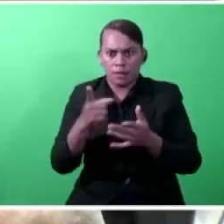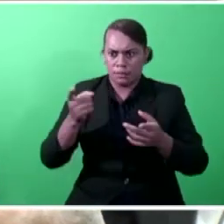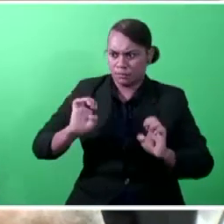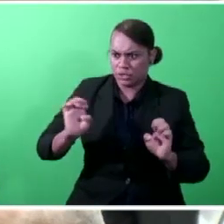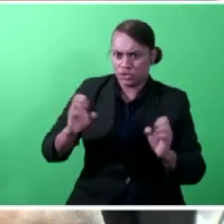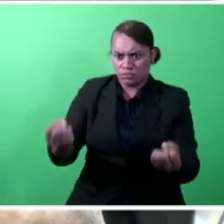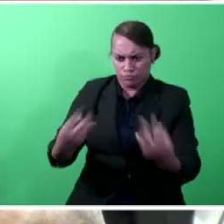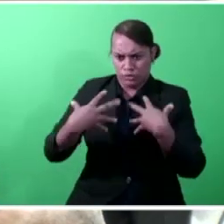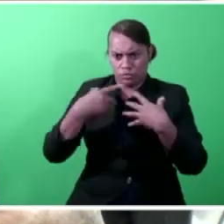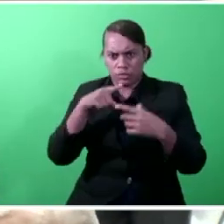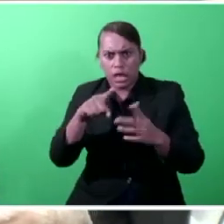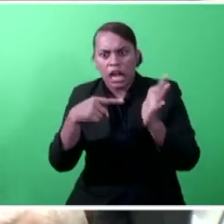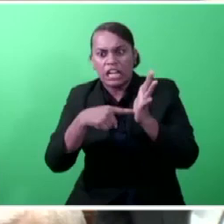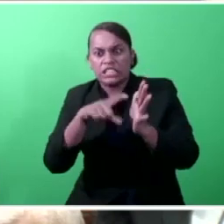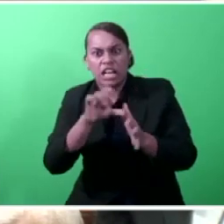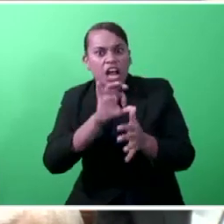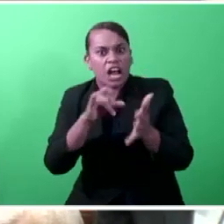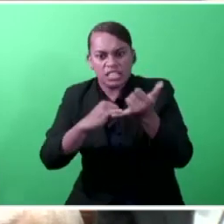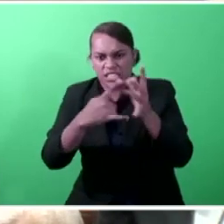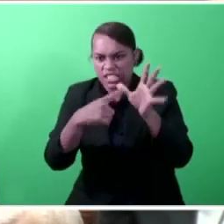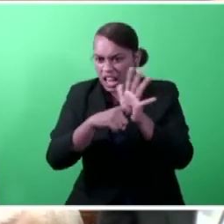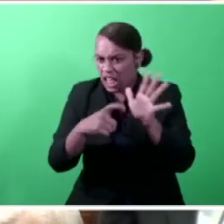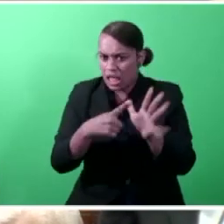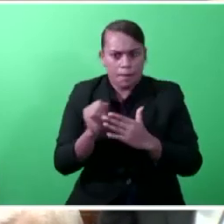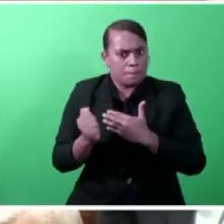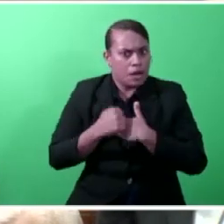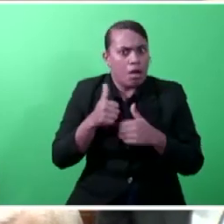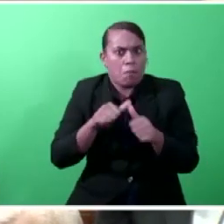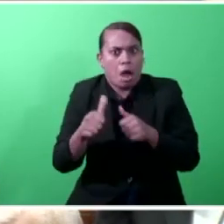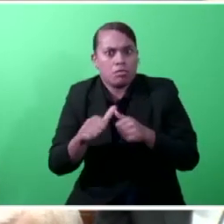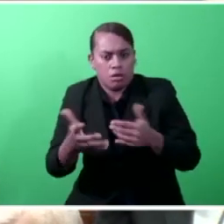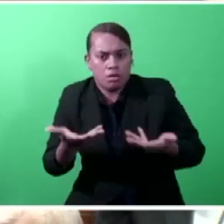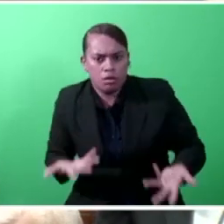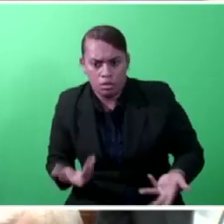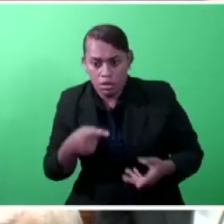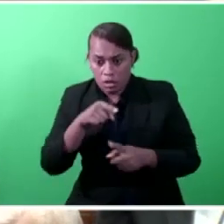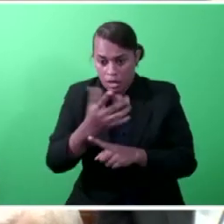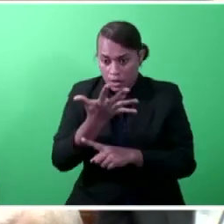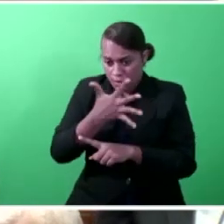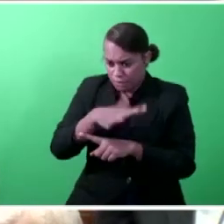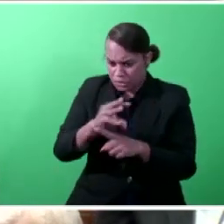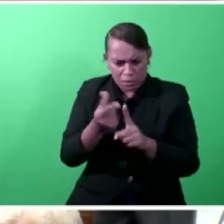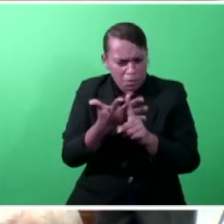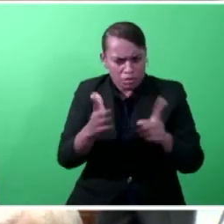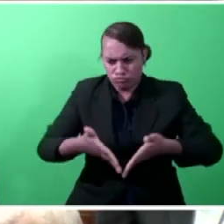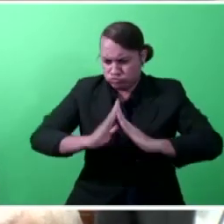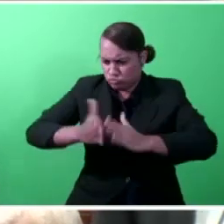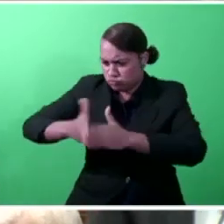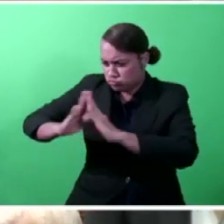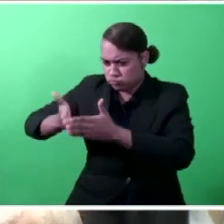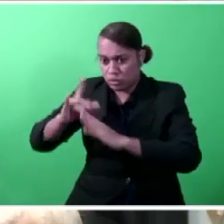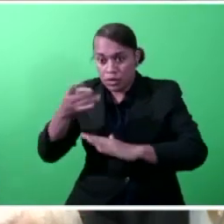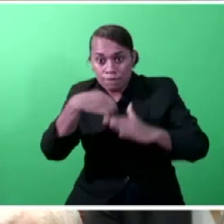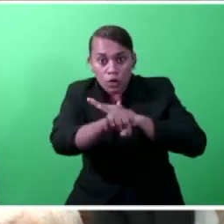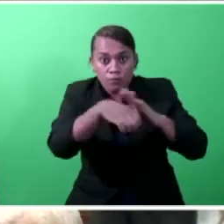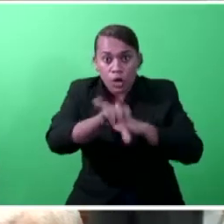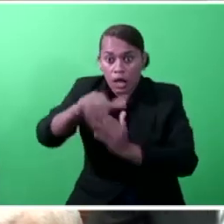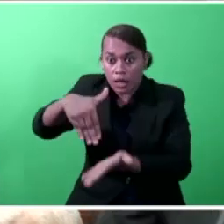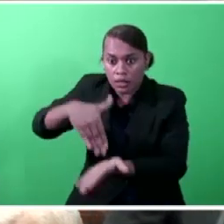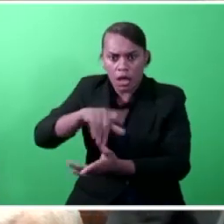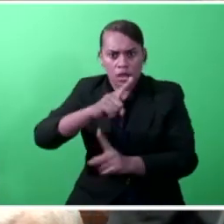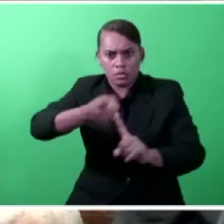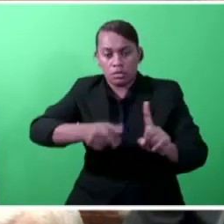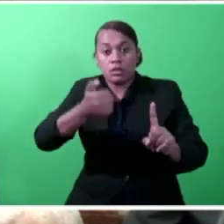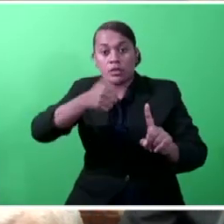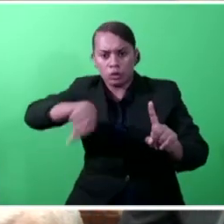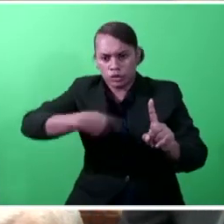A total of 65 evacuation centres were activated in the Northern Division, with a total of 2,612